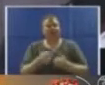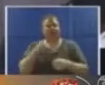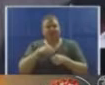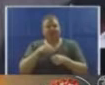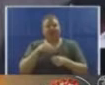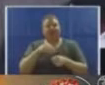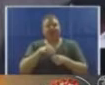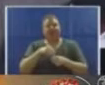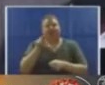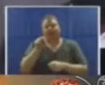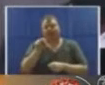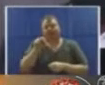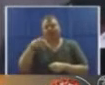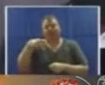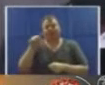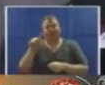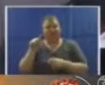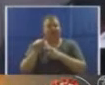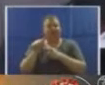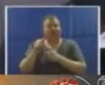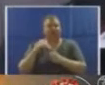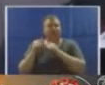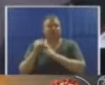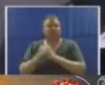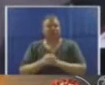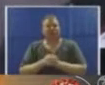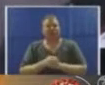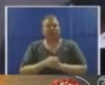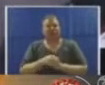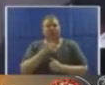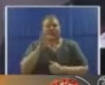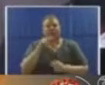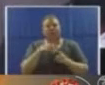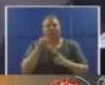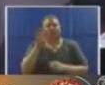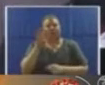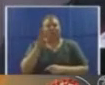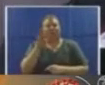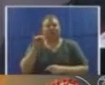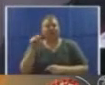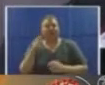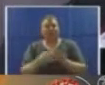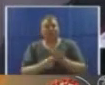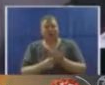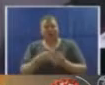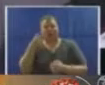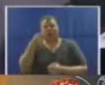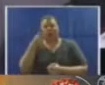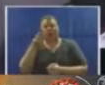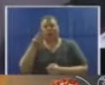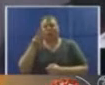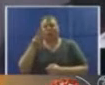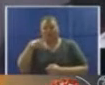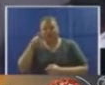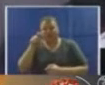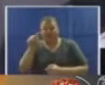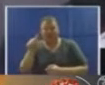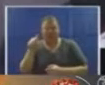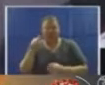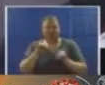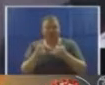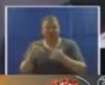NPA's history, 3.4 billion rand preservation order of a Gupta company, Tegeta, and if you read the research